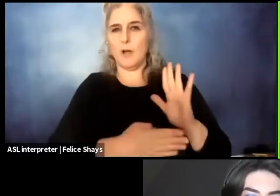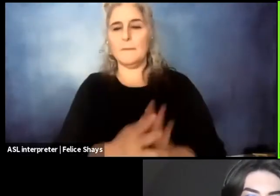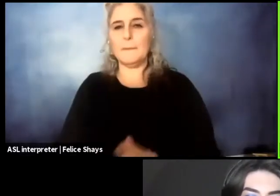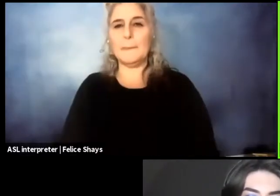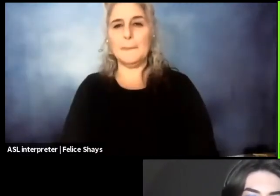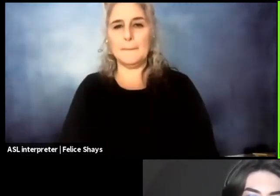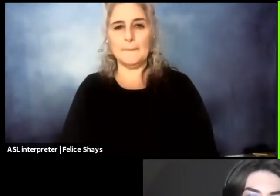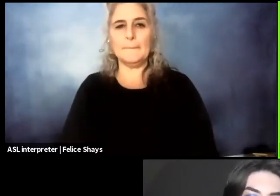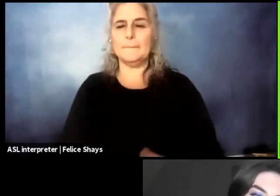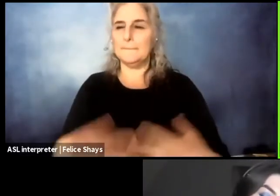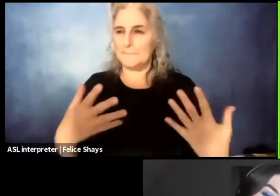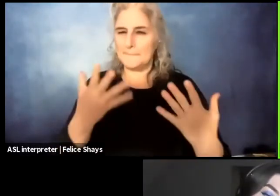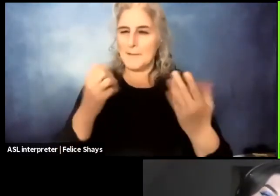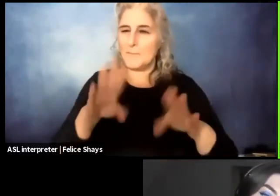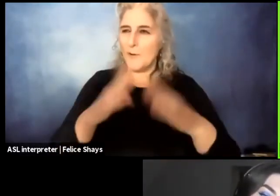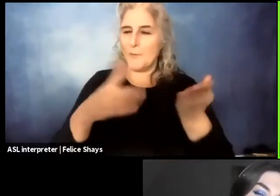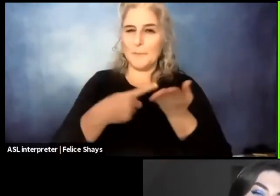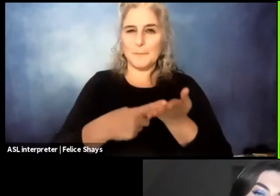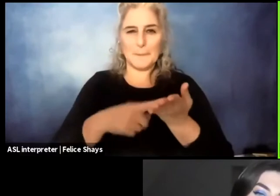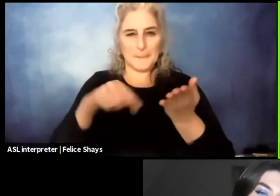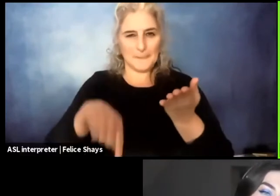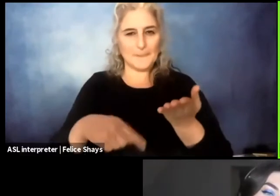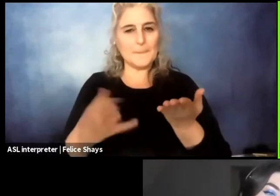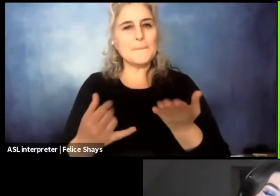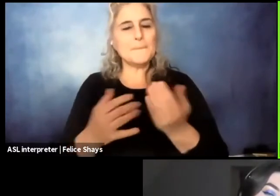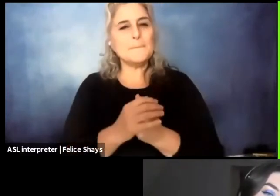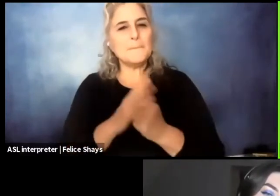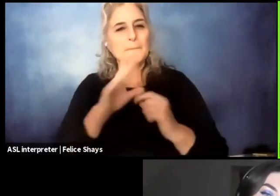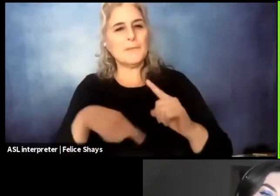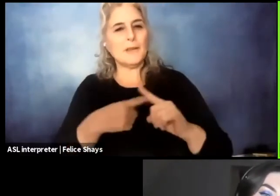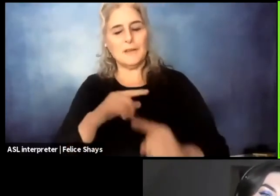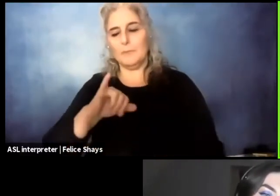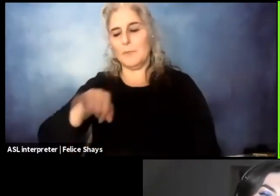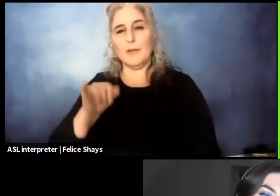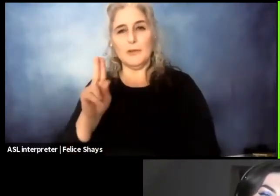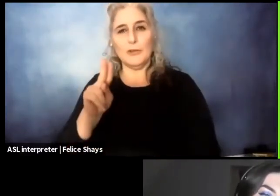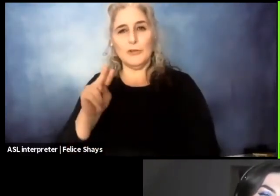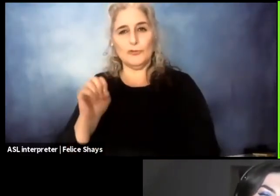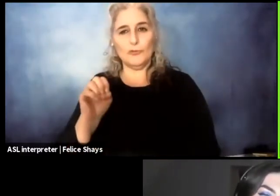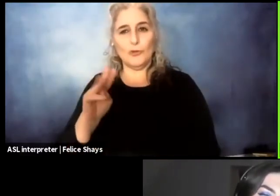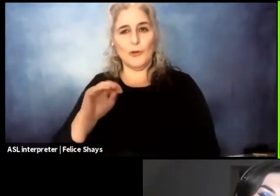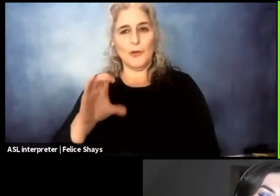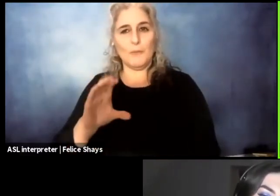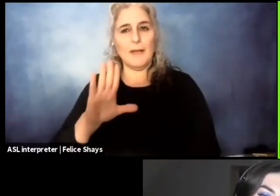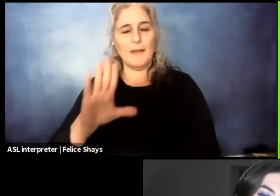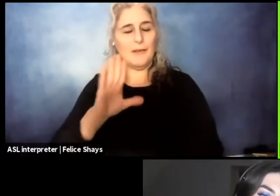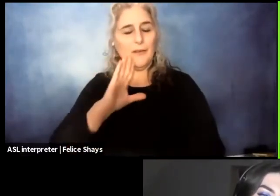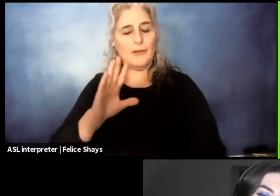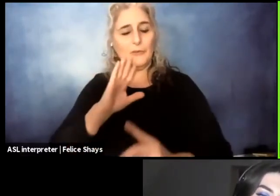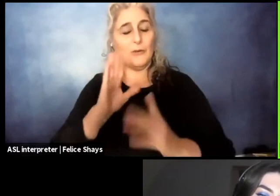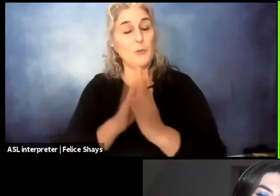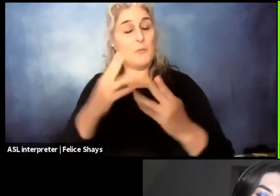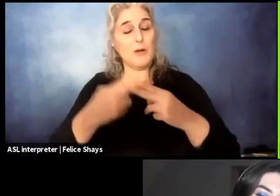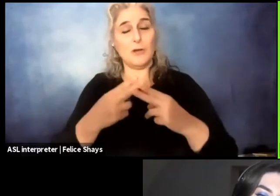So I want to start off this discussion talking about Juno Mac's book, Revolting Prostitutes, that